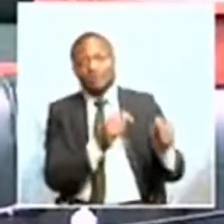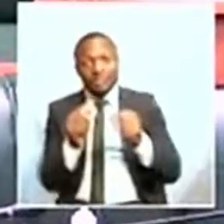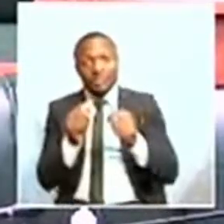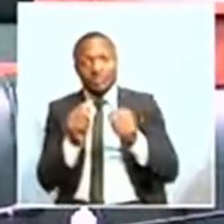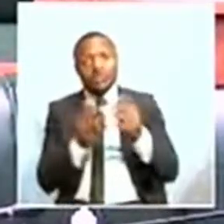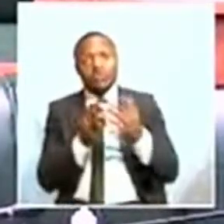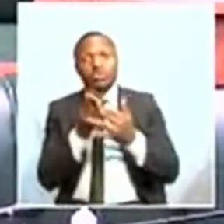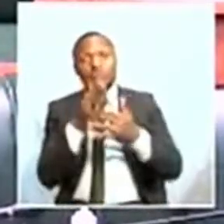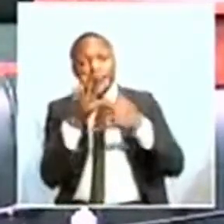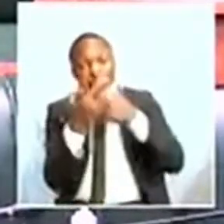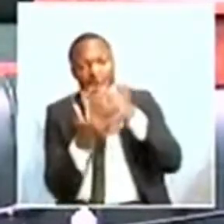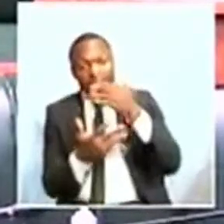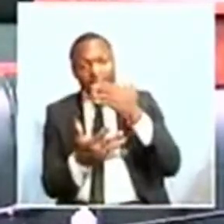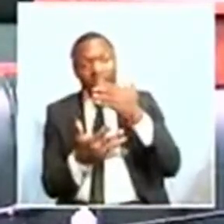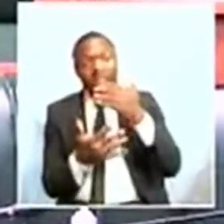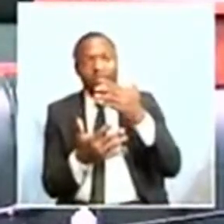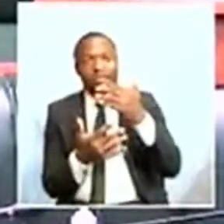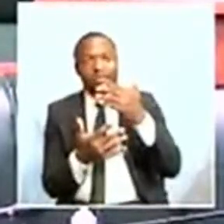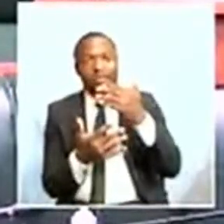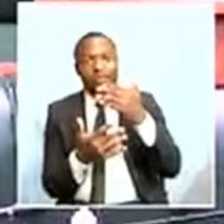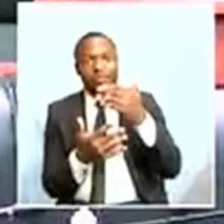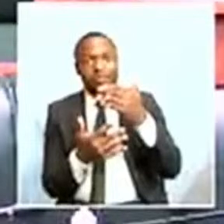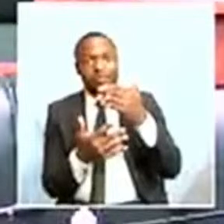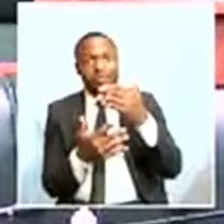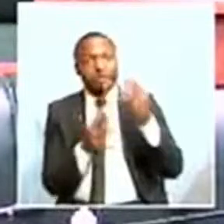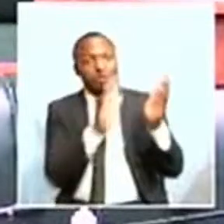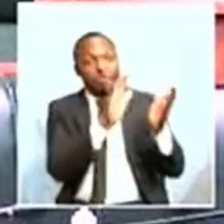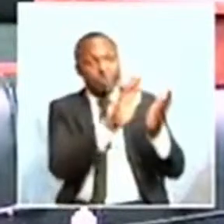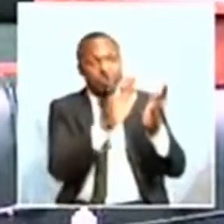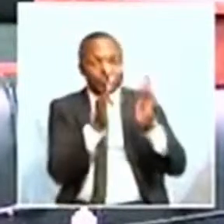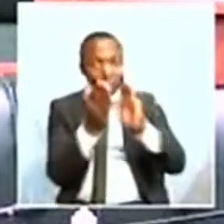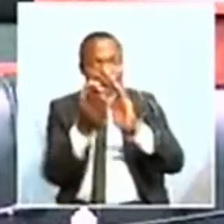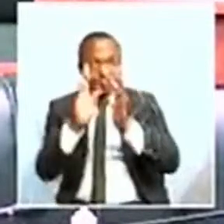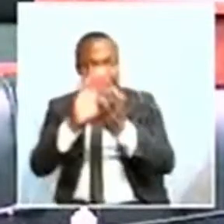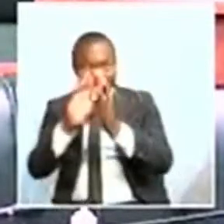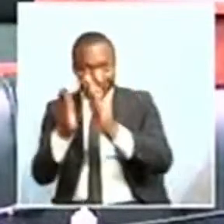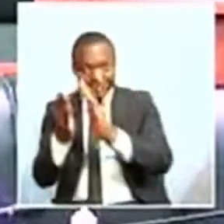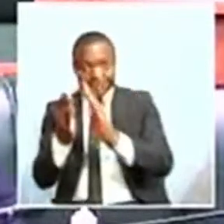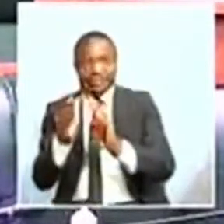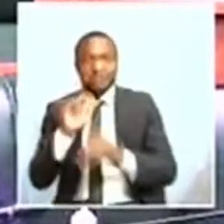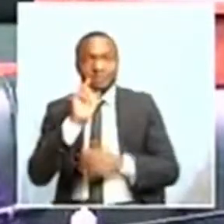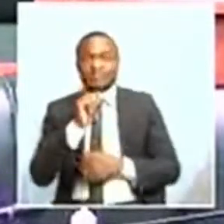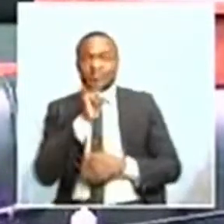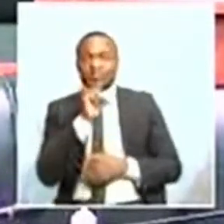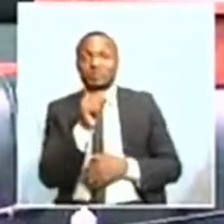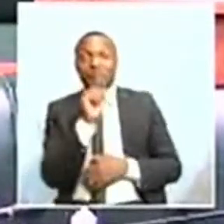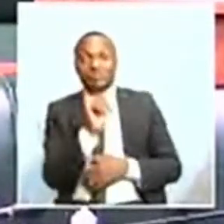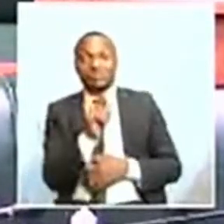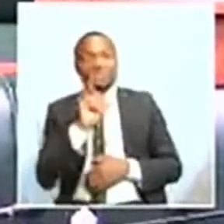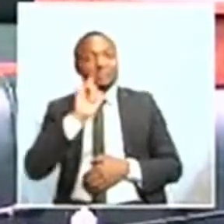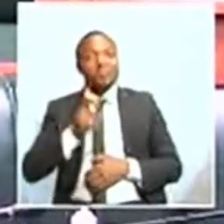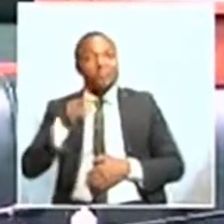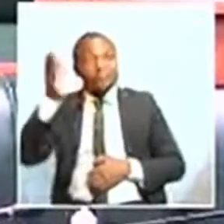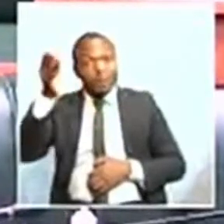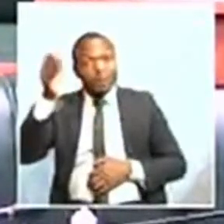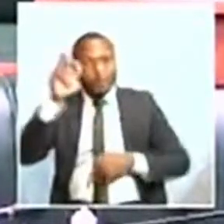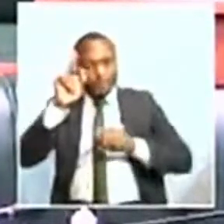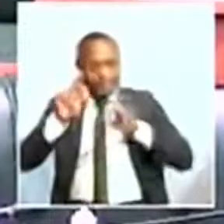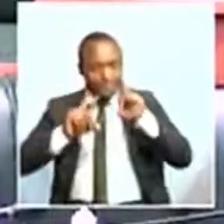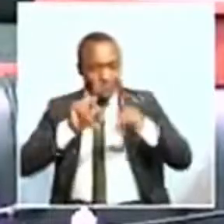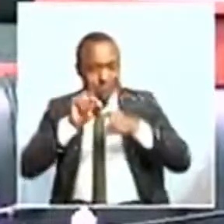blood, and through contact. Of course, we should not ignore that aspect. We need to sensitize our